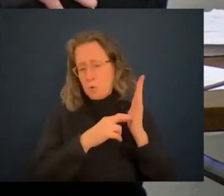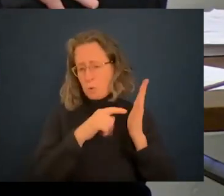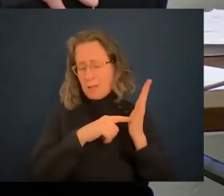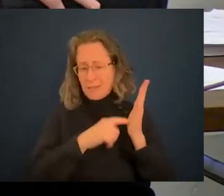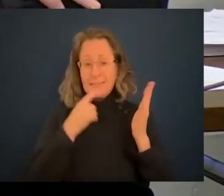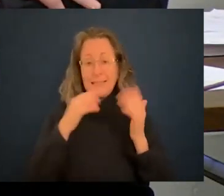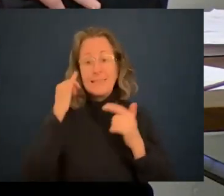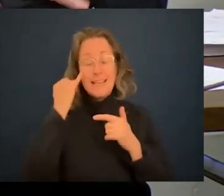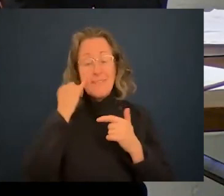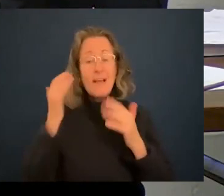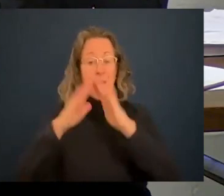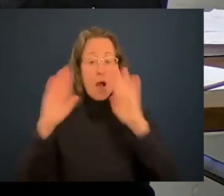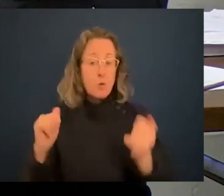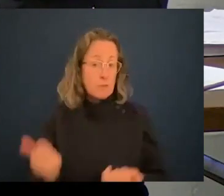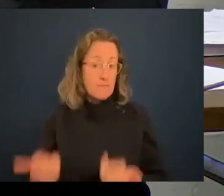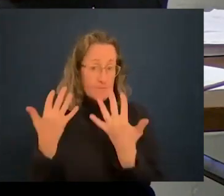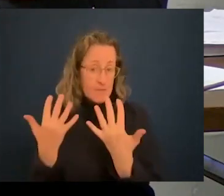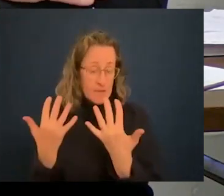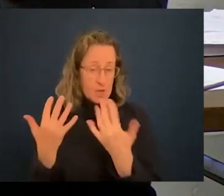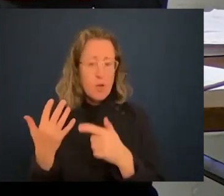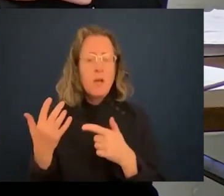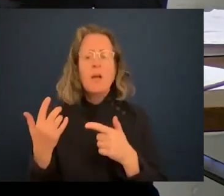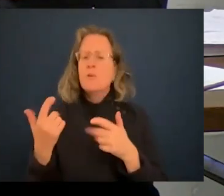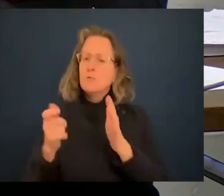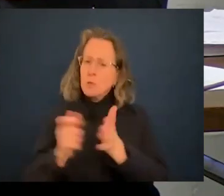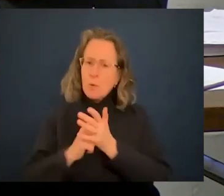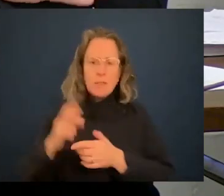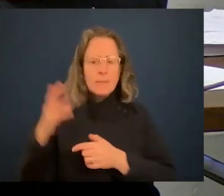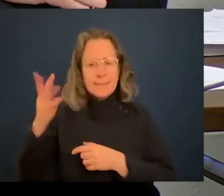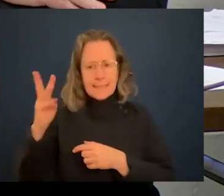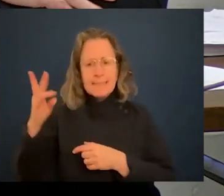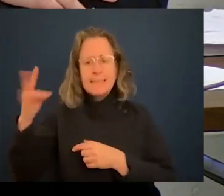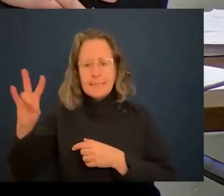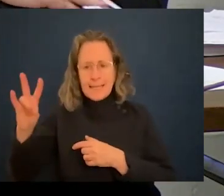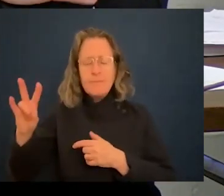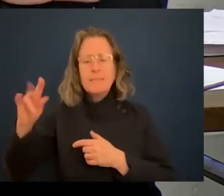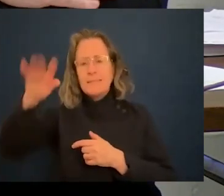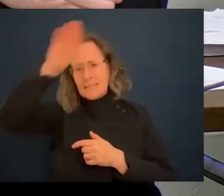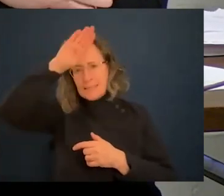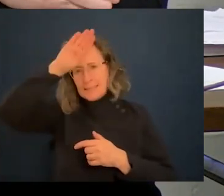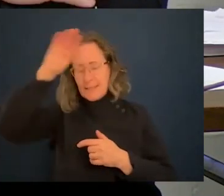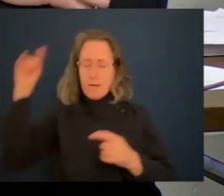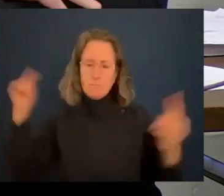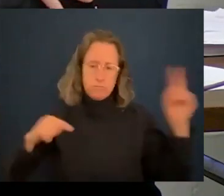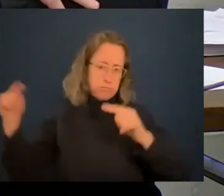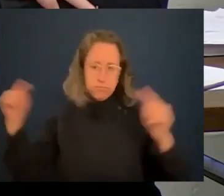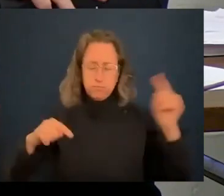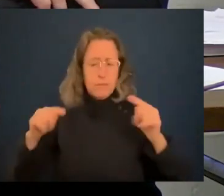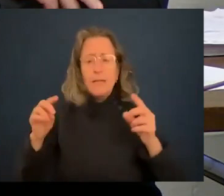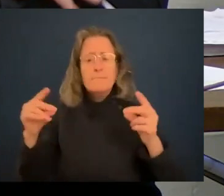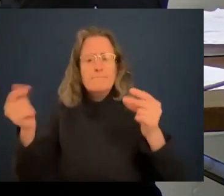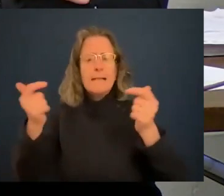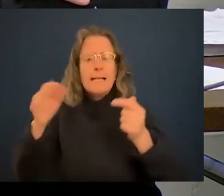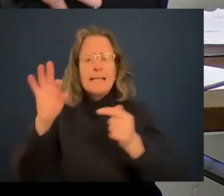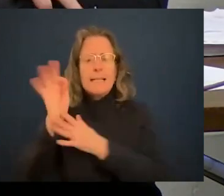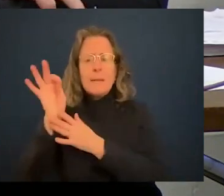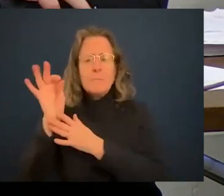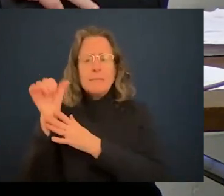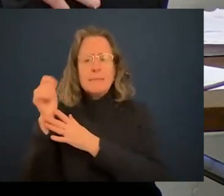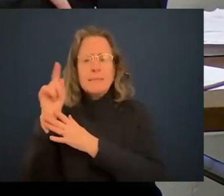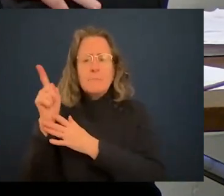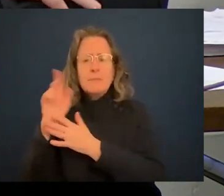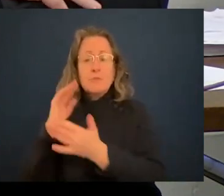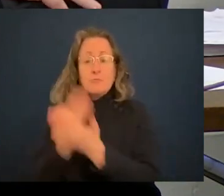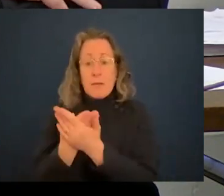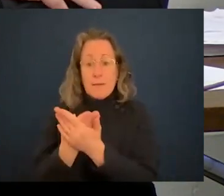fire you should have at least 16 to 17 people on the scene within nine to ten minutes the first engine